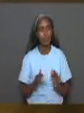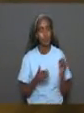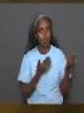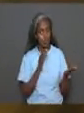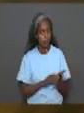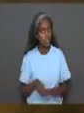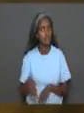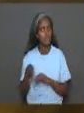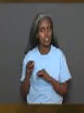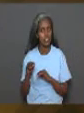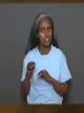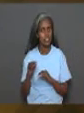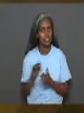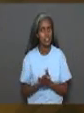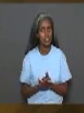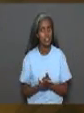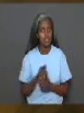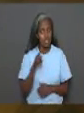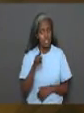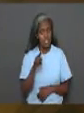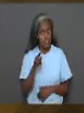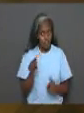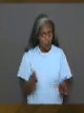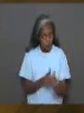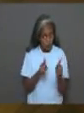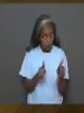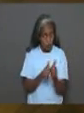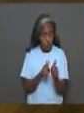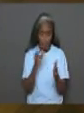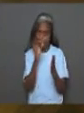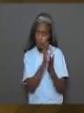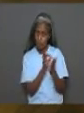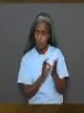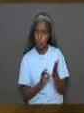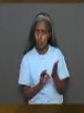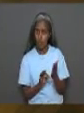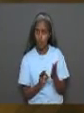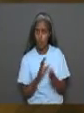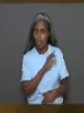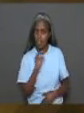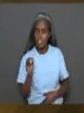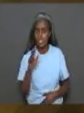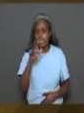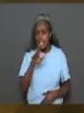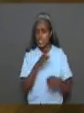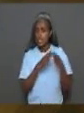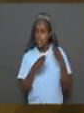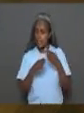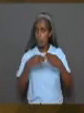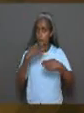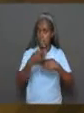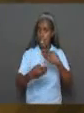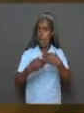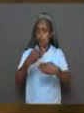Welcome back, students. If you followed our formula and the three-step